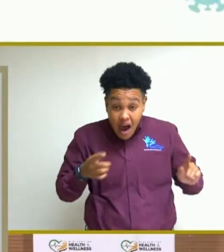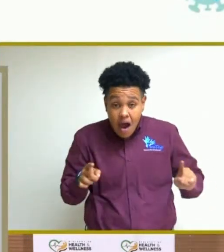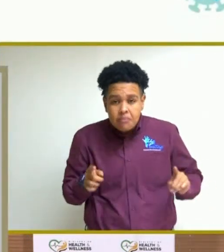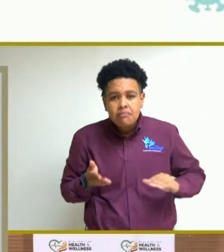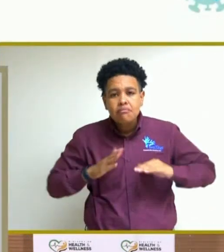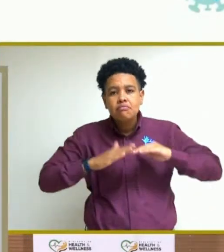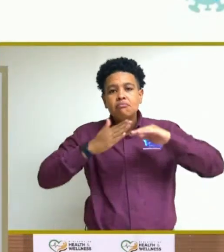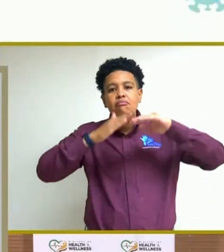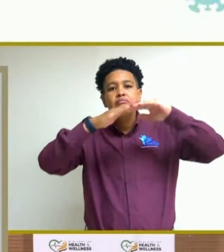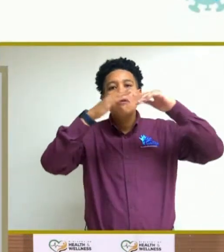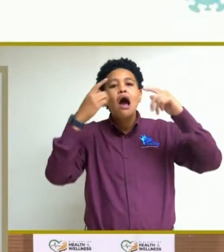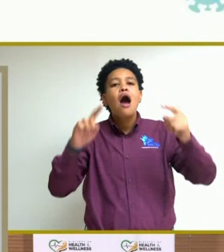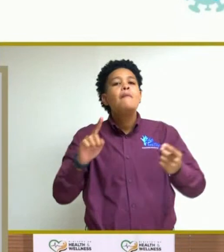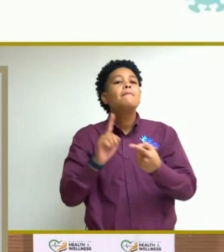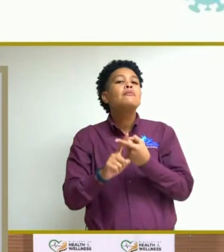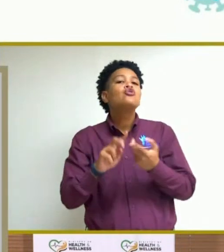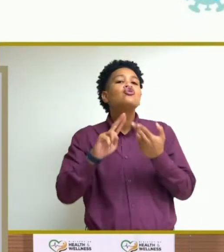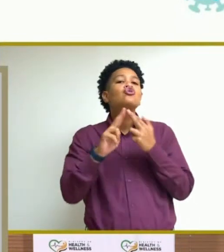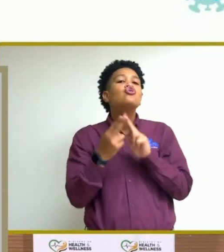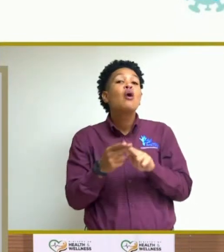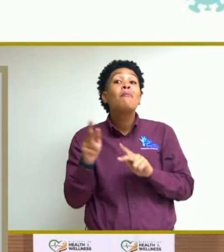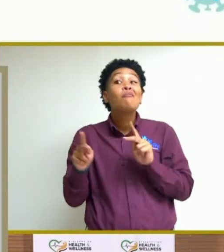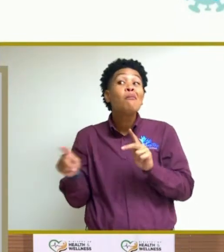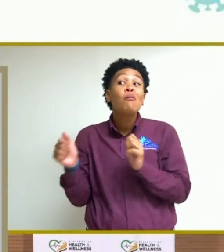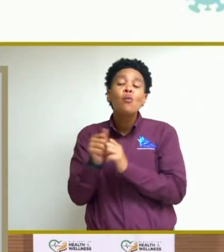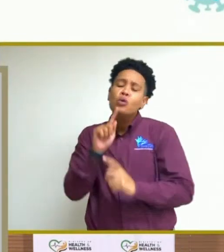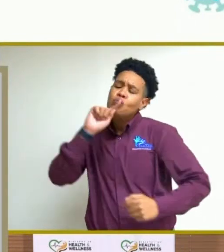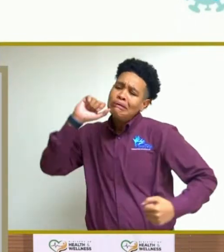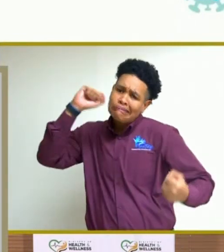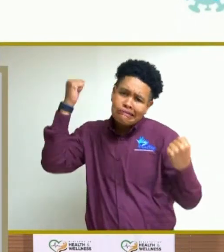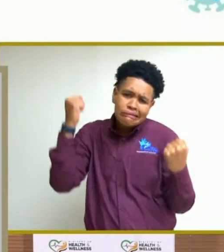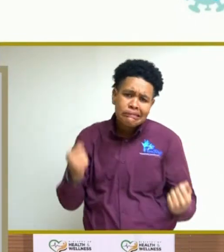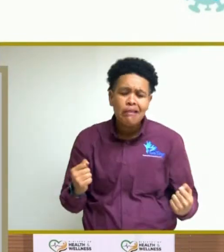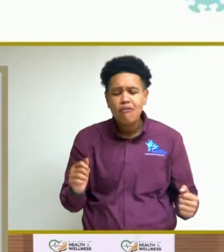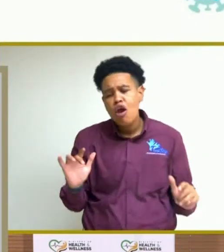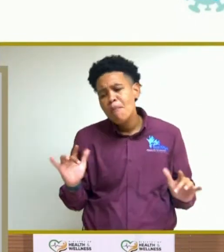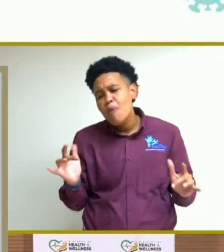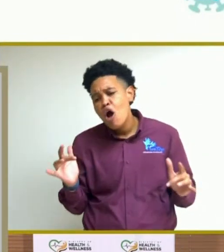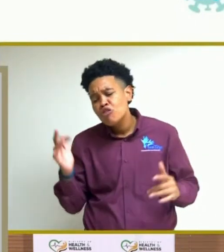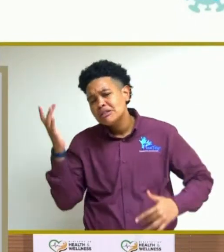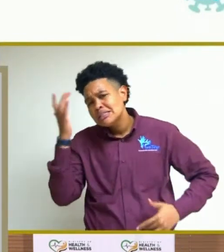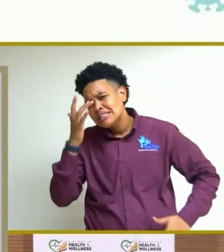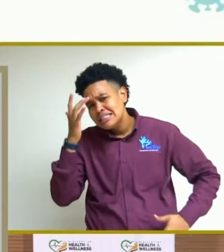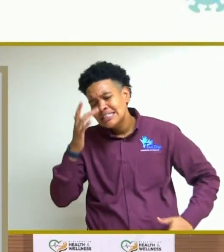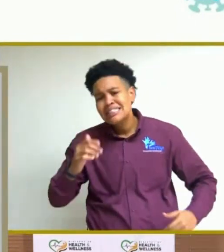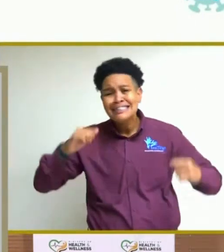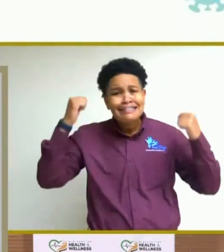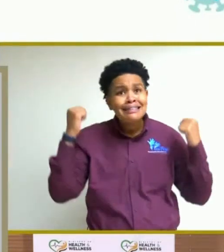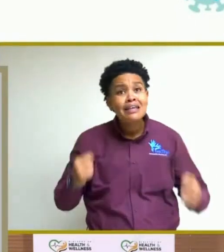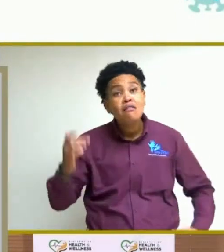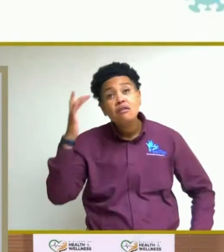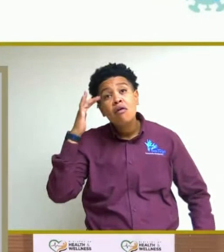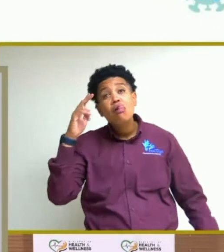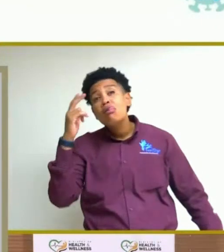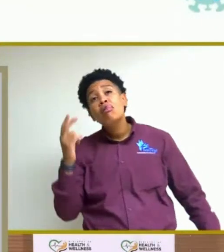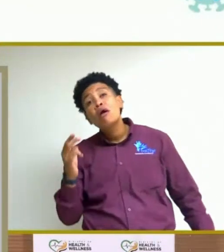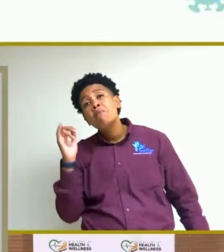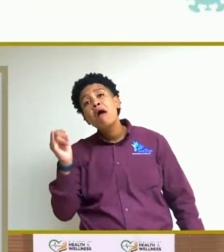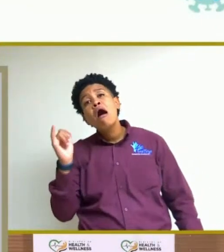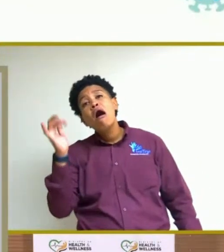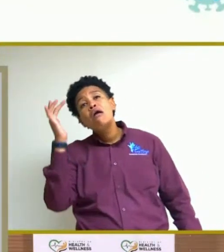increase, and the number of patients with severe, moderately ill, severely ill, critically